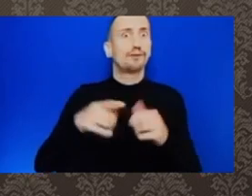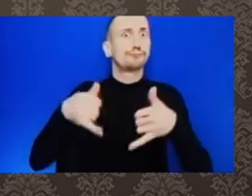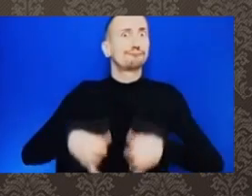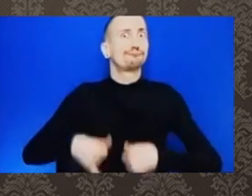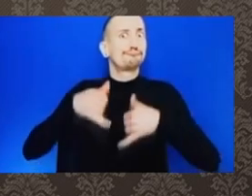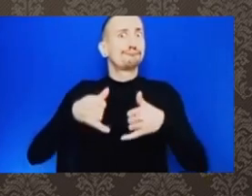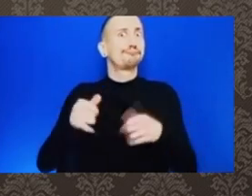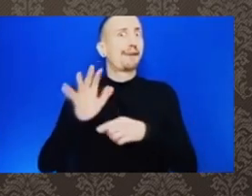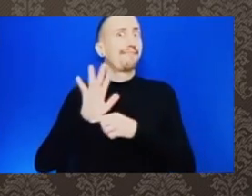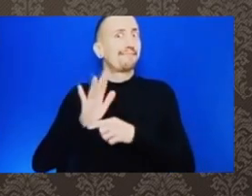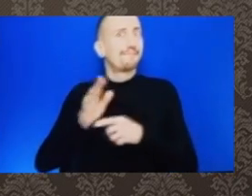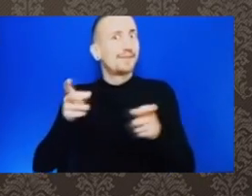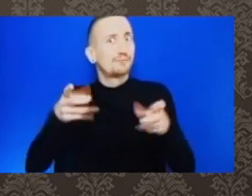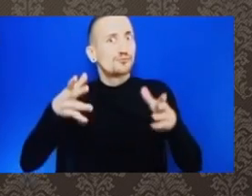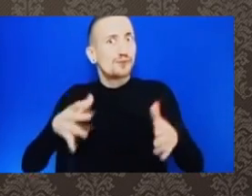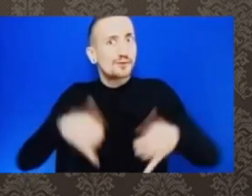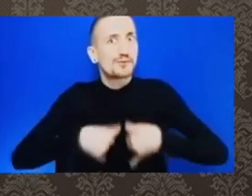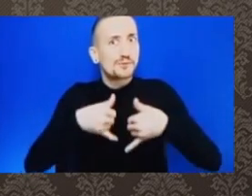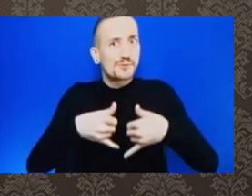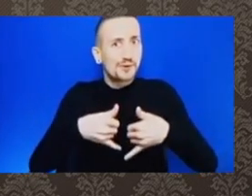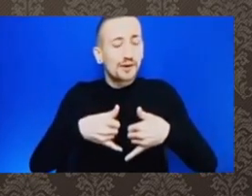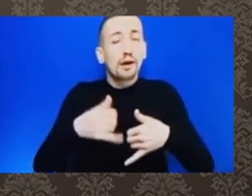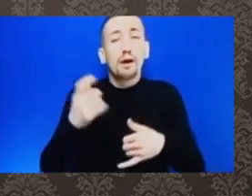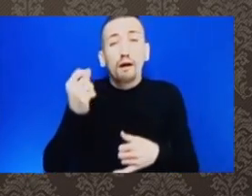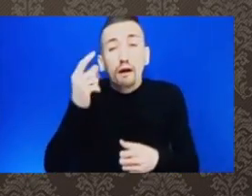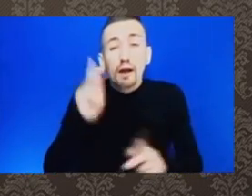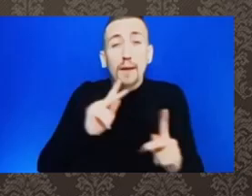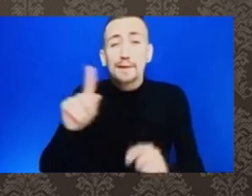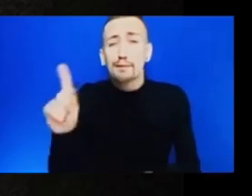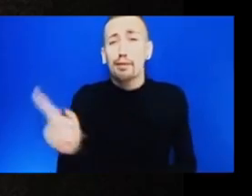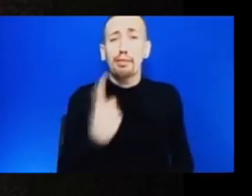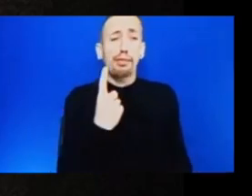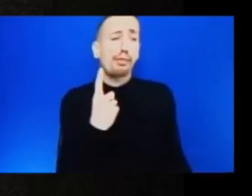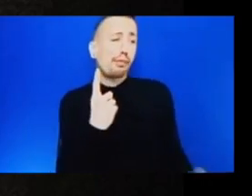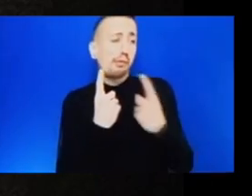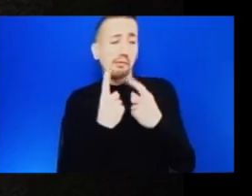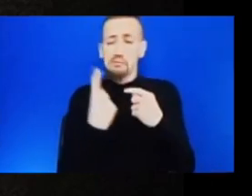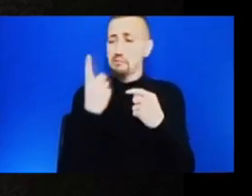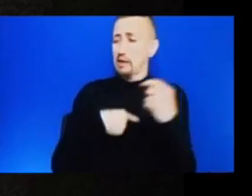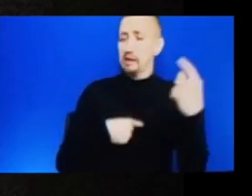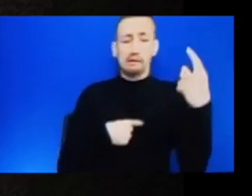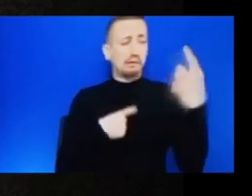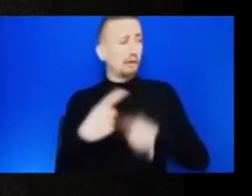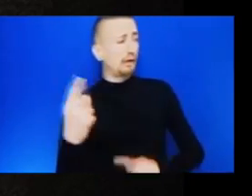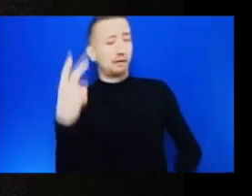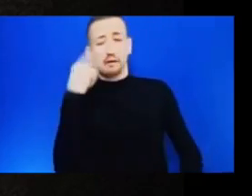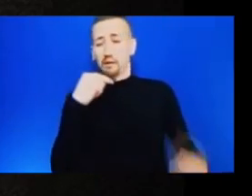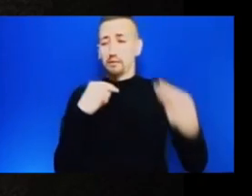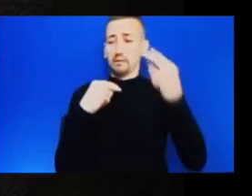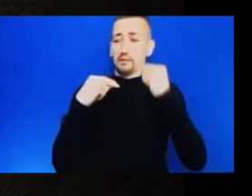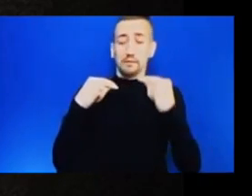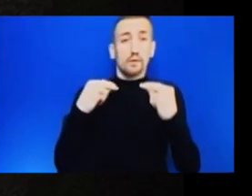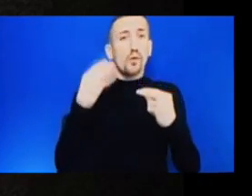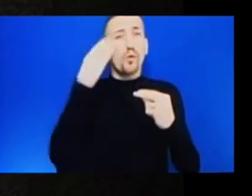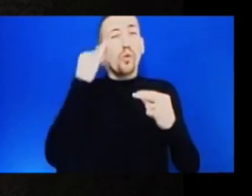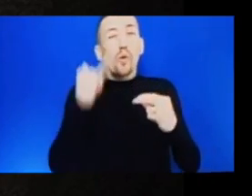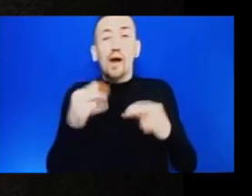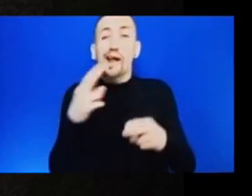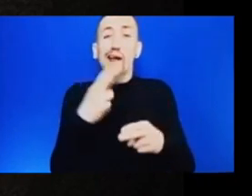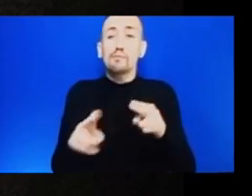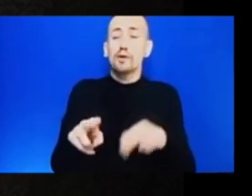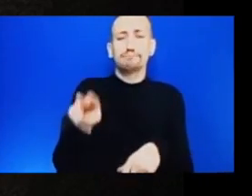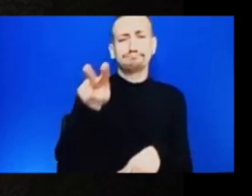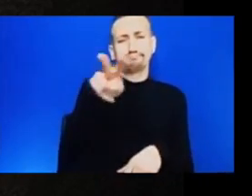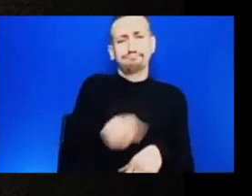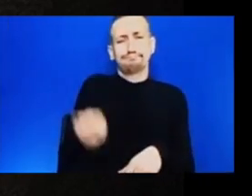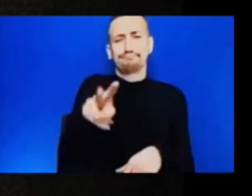The music video earned me my first film director award. I wrote it because people will come to you and tell you you can't,